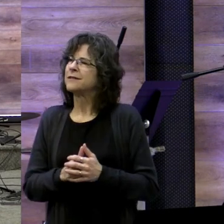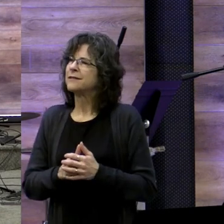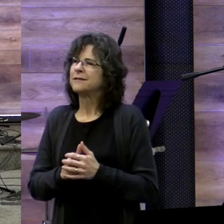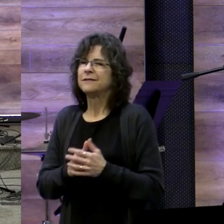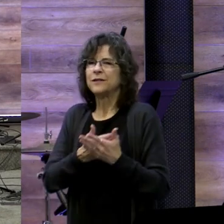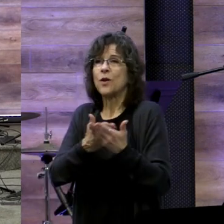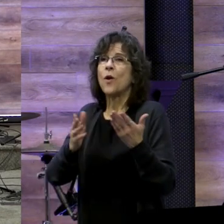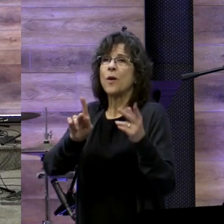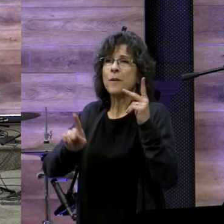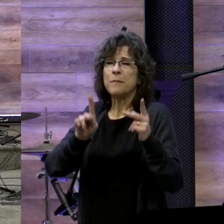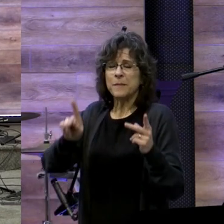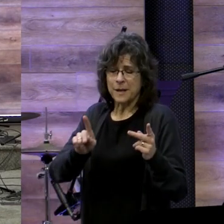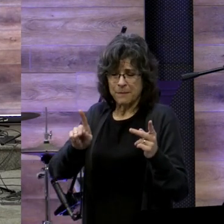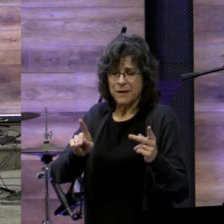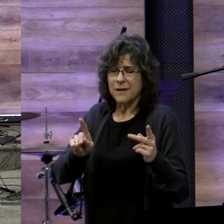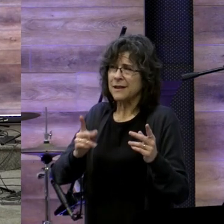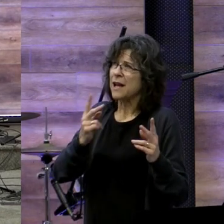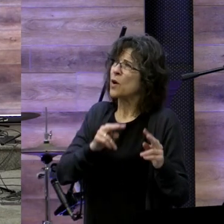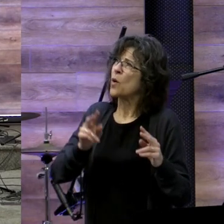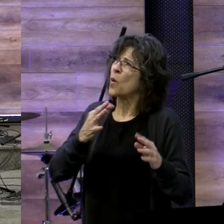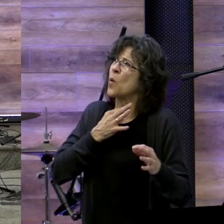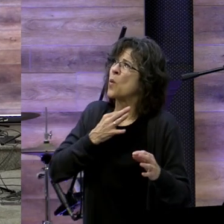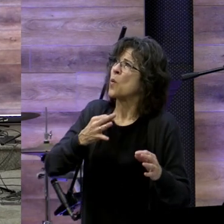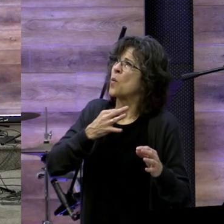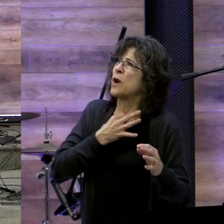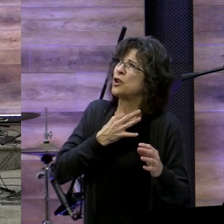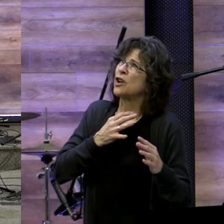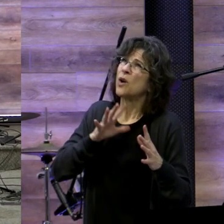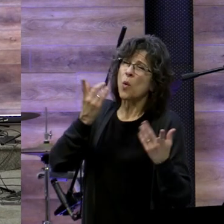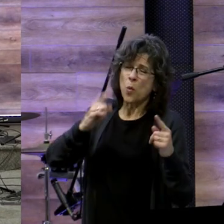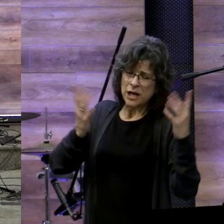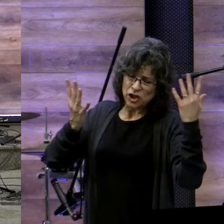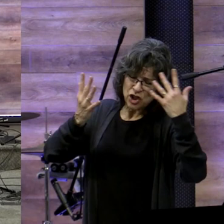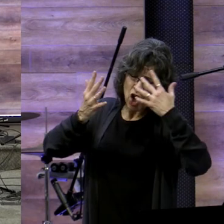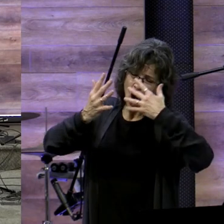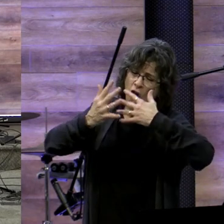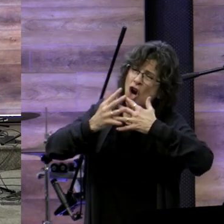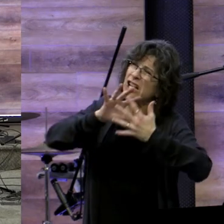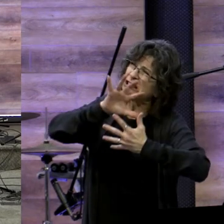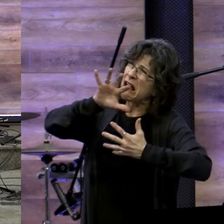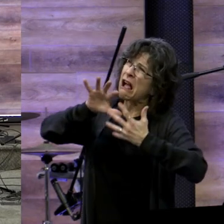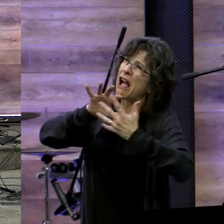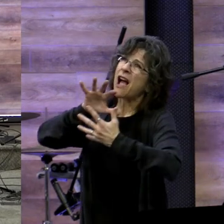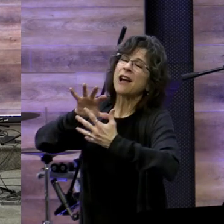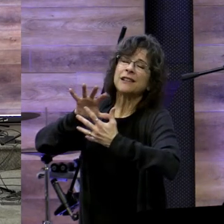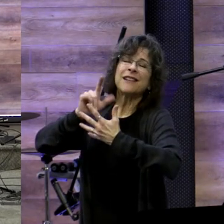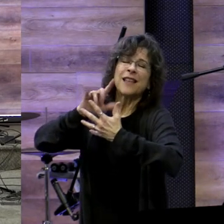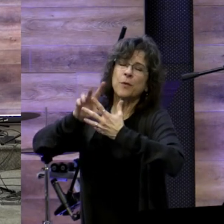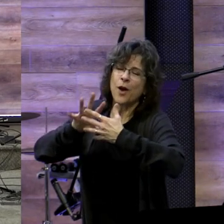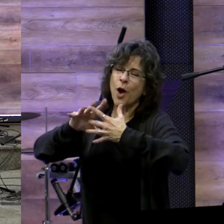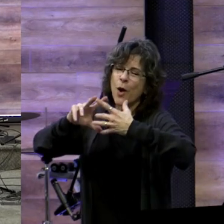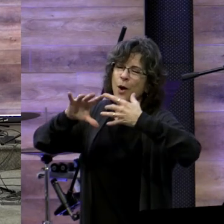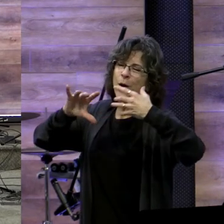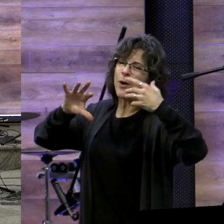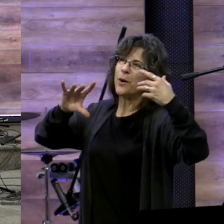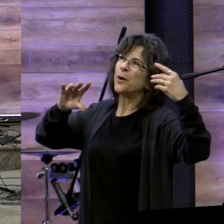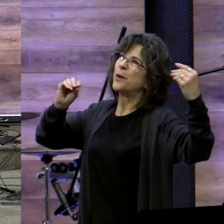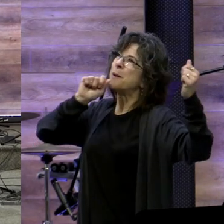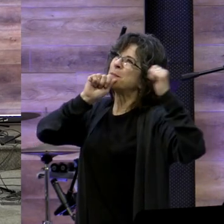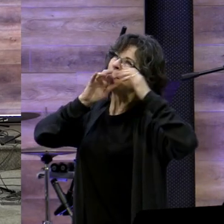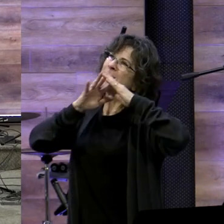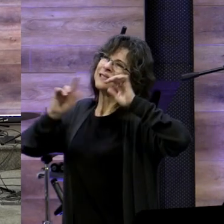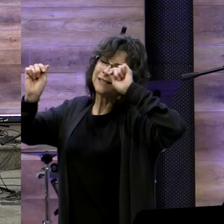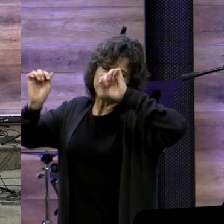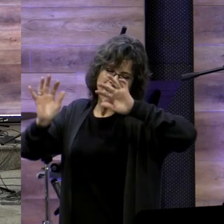fresh courage take. The clouds ye so much dread are big with mercy and shall break in blessings on your